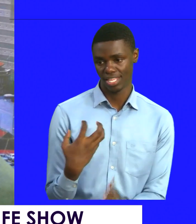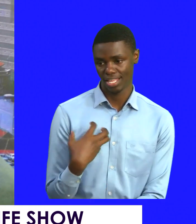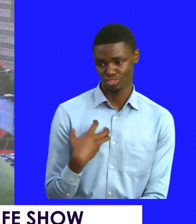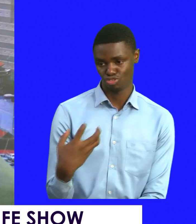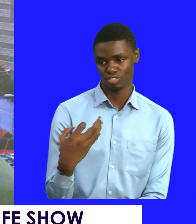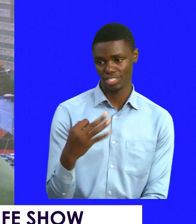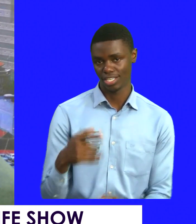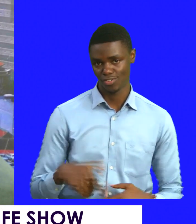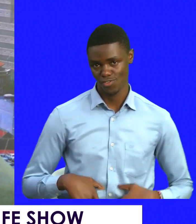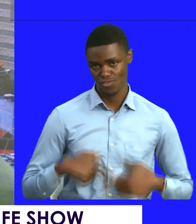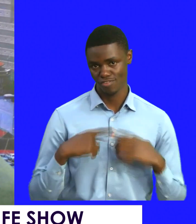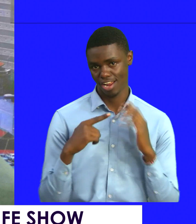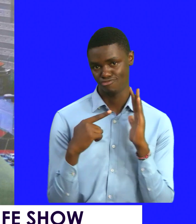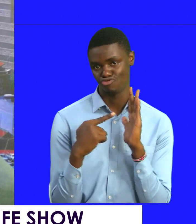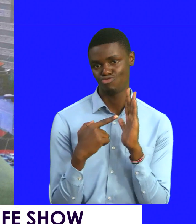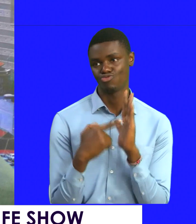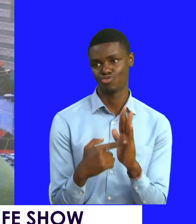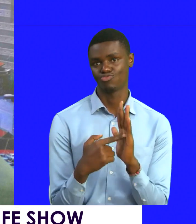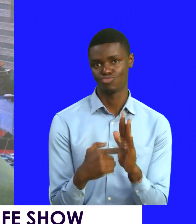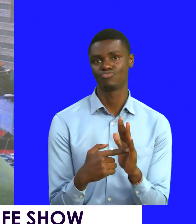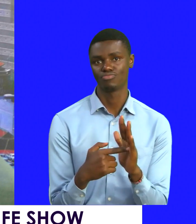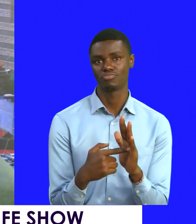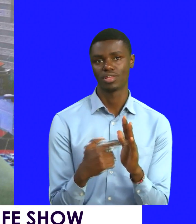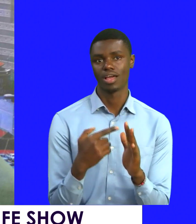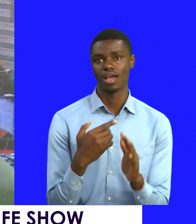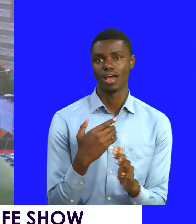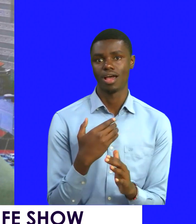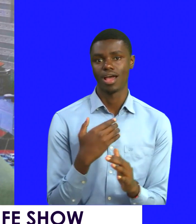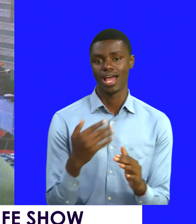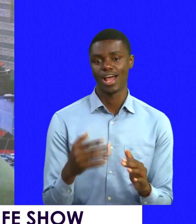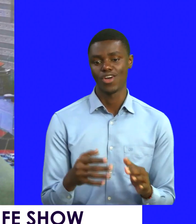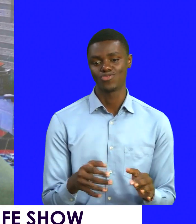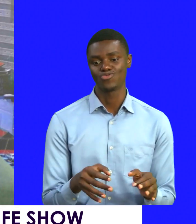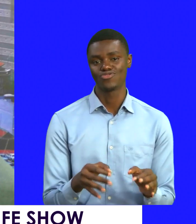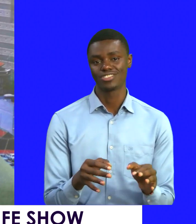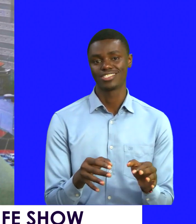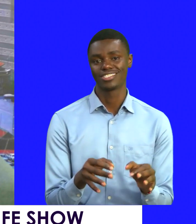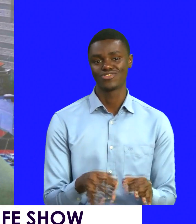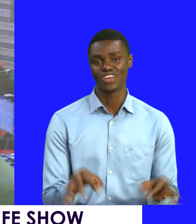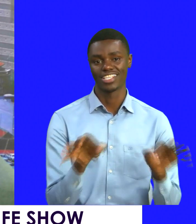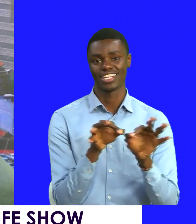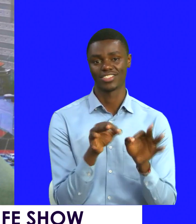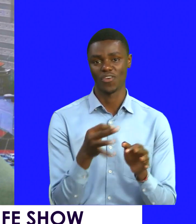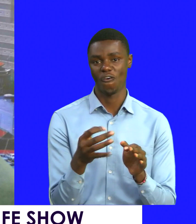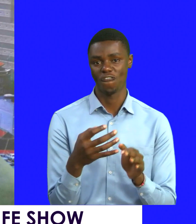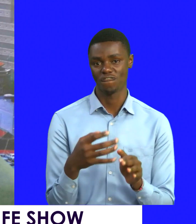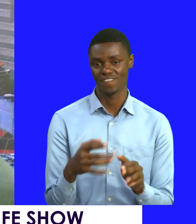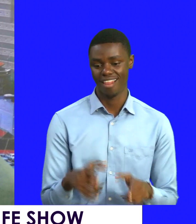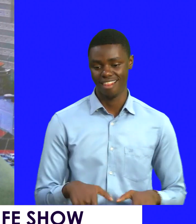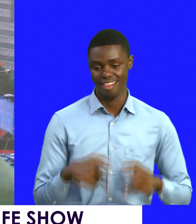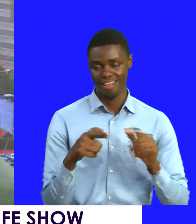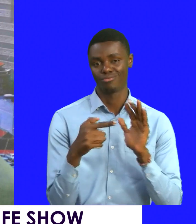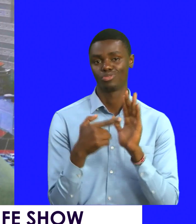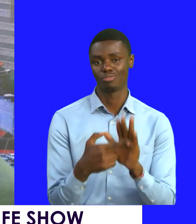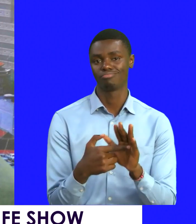Treasures of Life Show. I had someone say the Treasures of Life Show, and my name